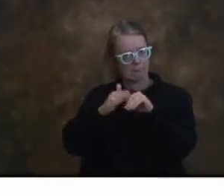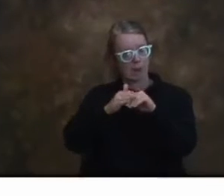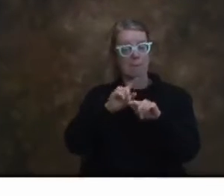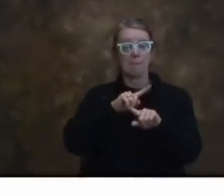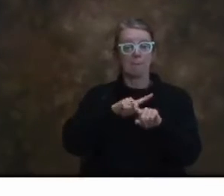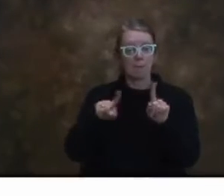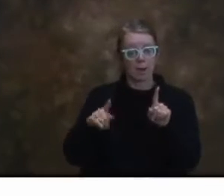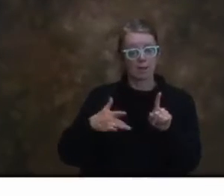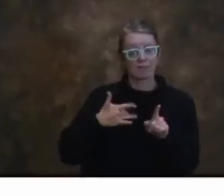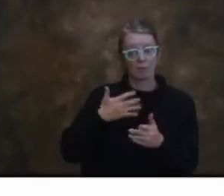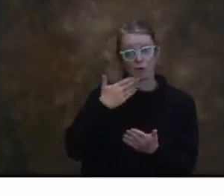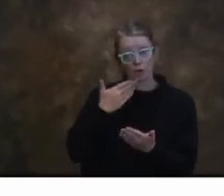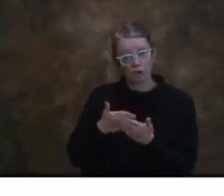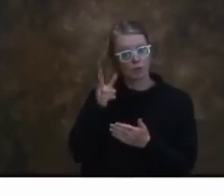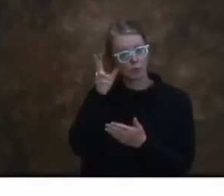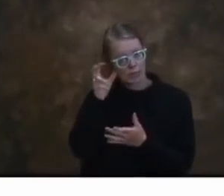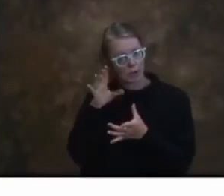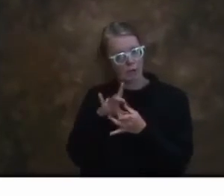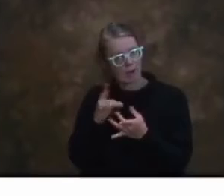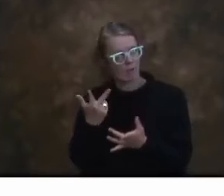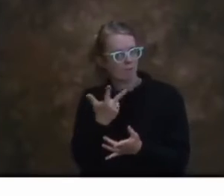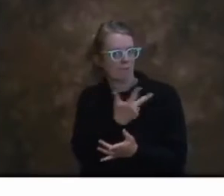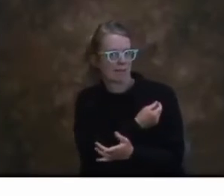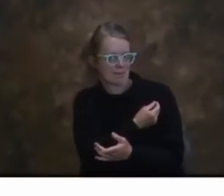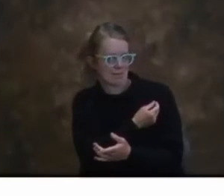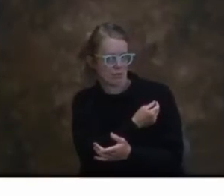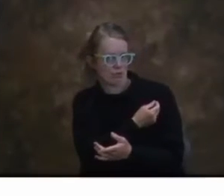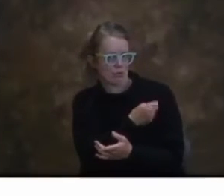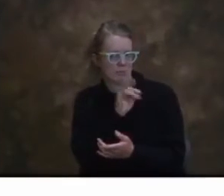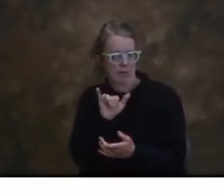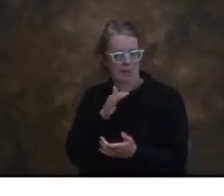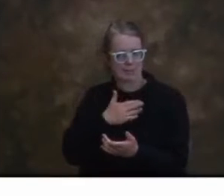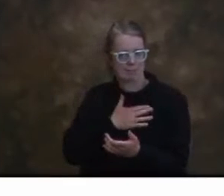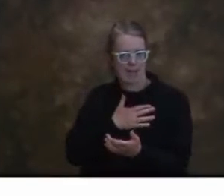response that I gain hope. That's where I gain hope right now.